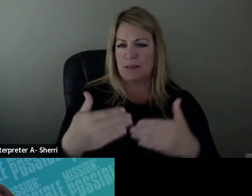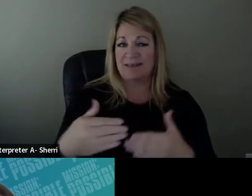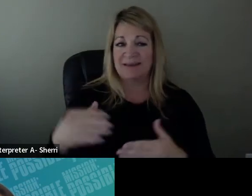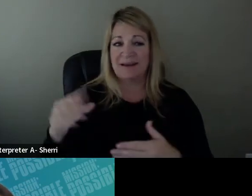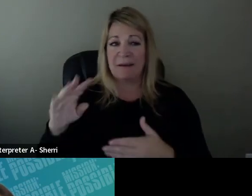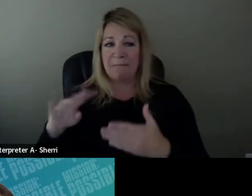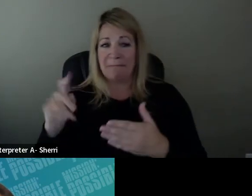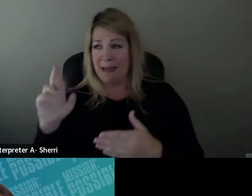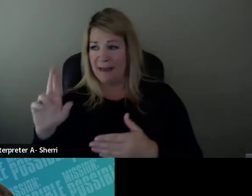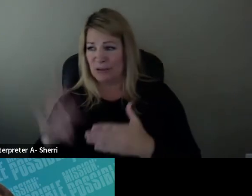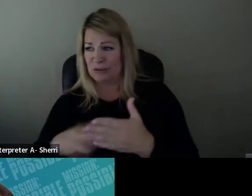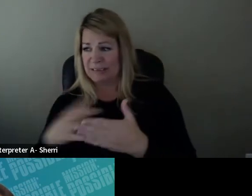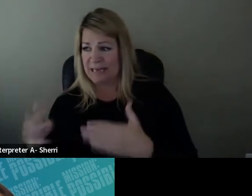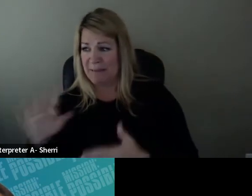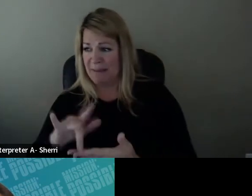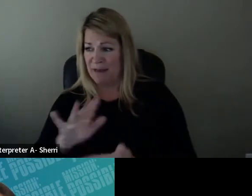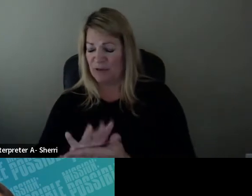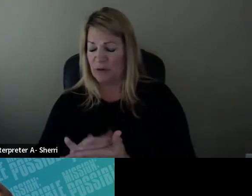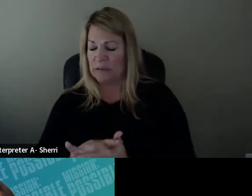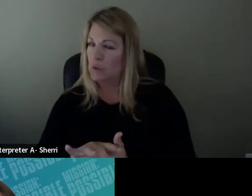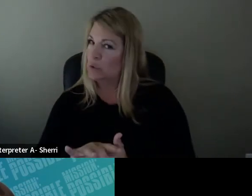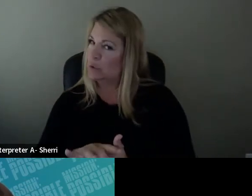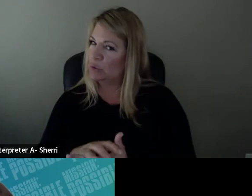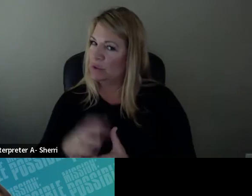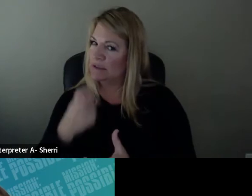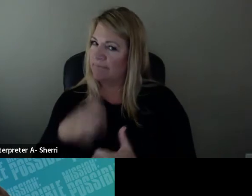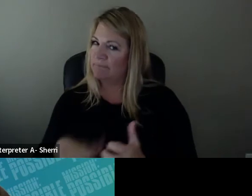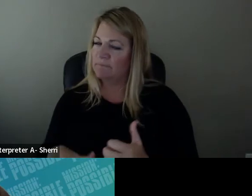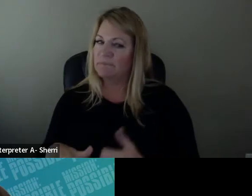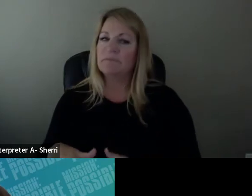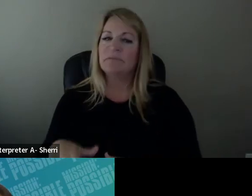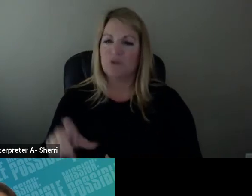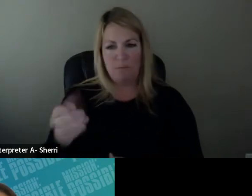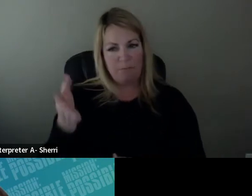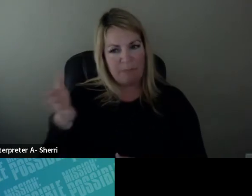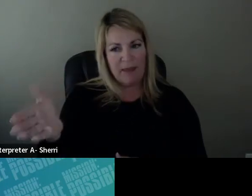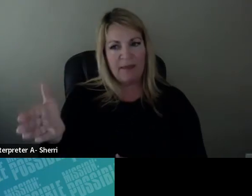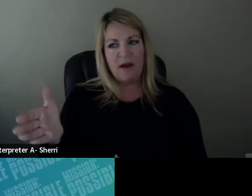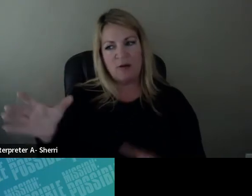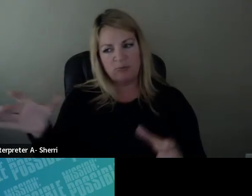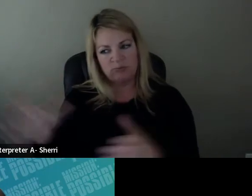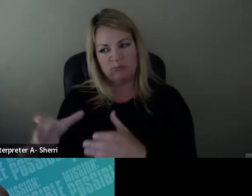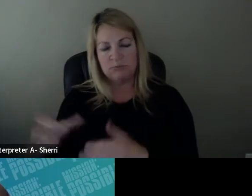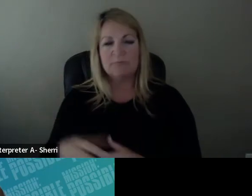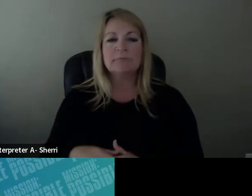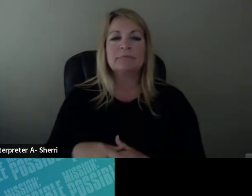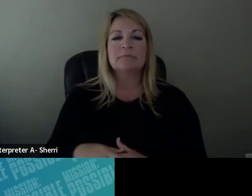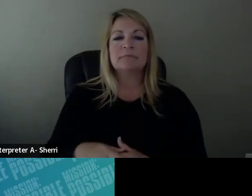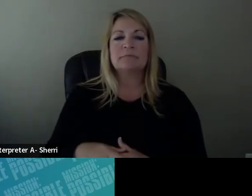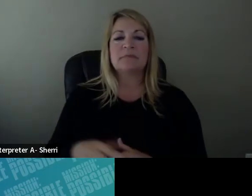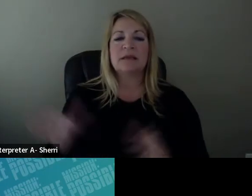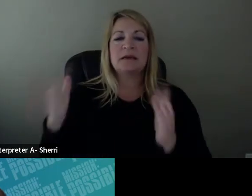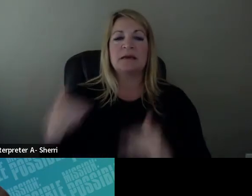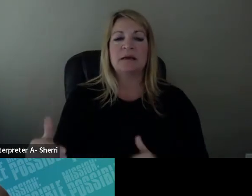middle school is a beast. So you need to be there in the arena. And for teachers,